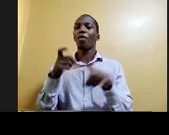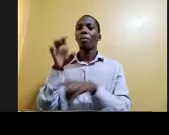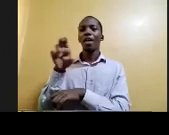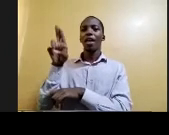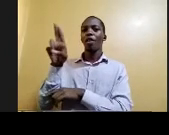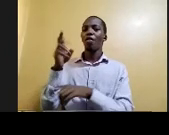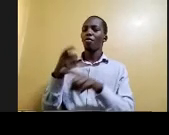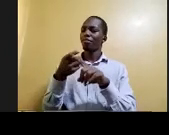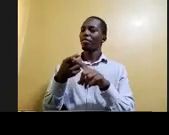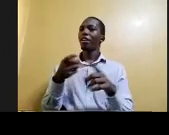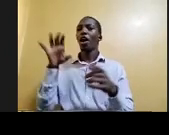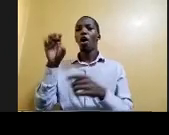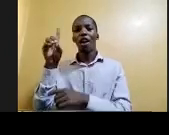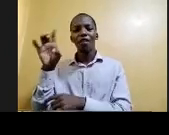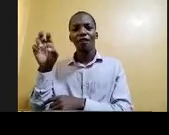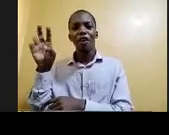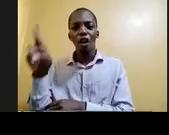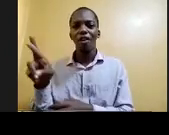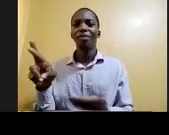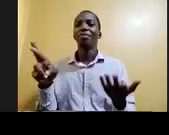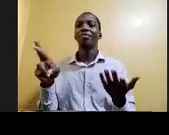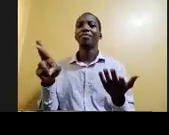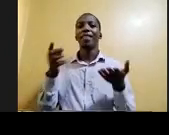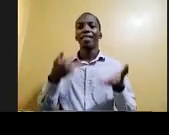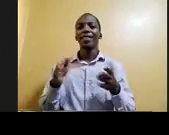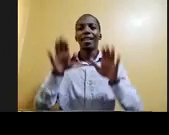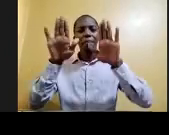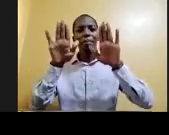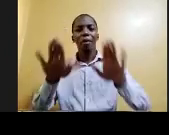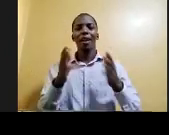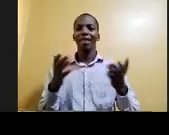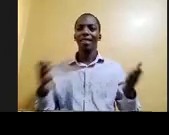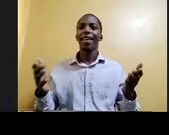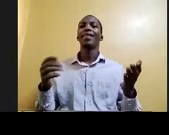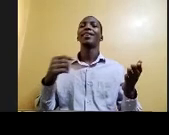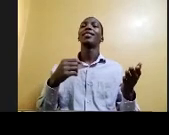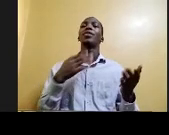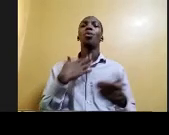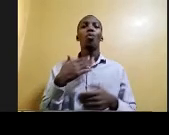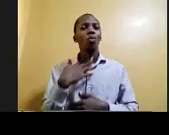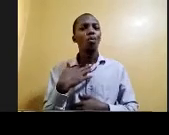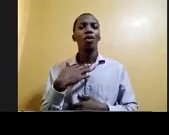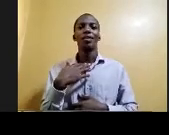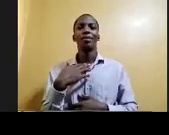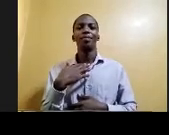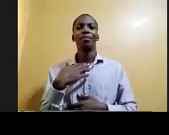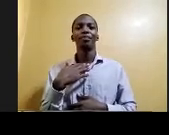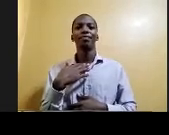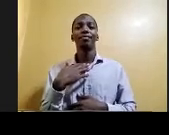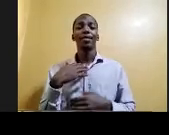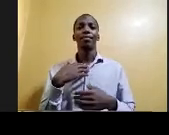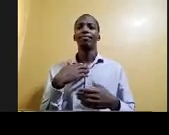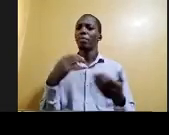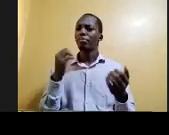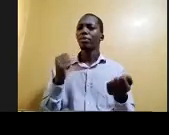IFOA. I think this is a very important team, and we would like really to exchange with the public,